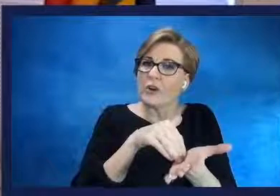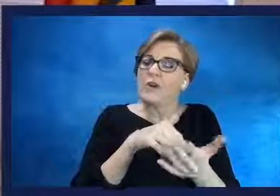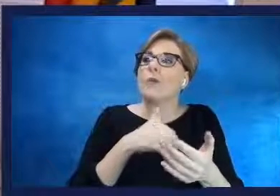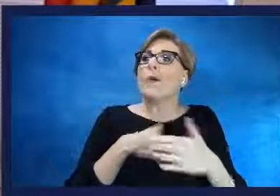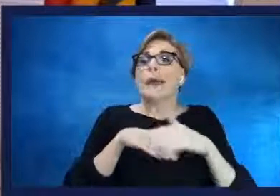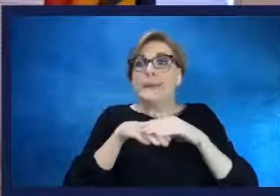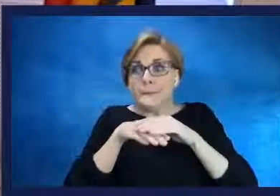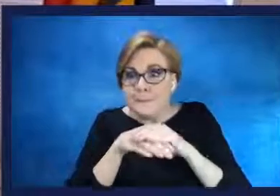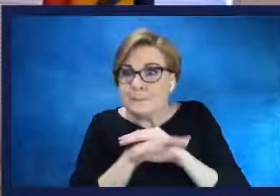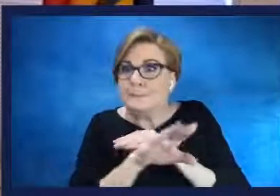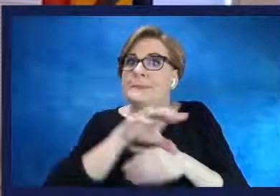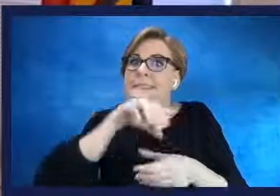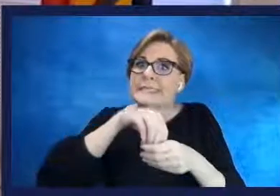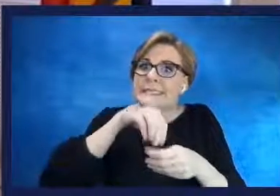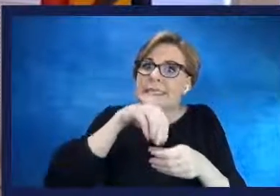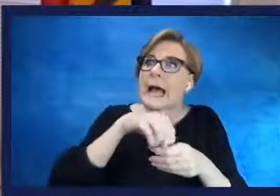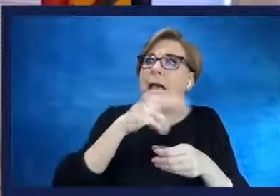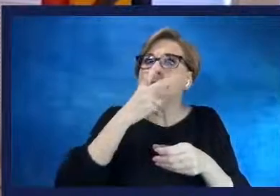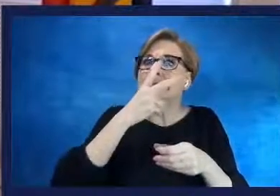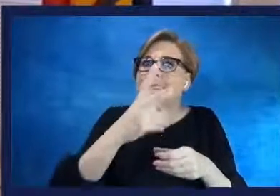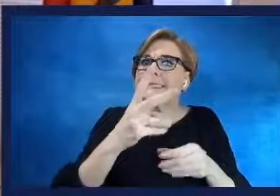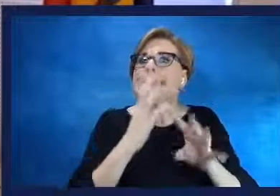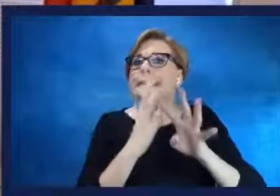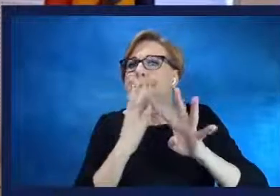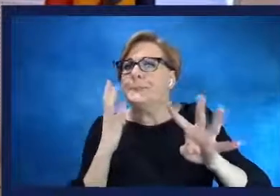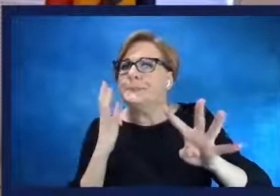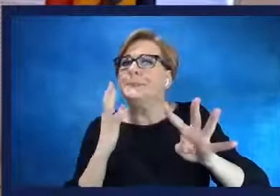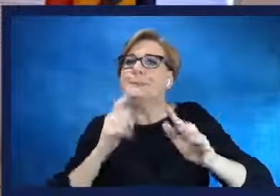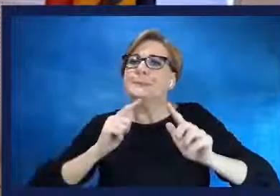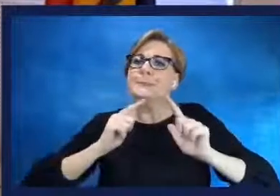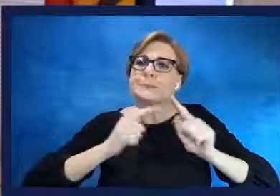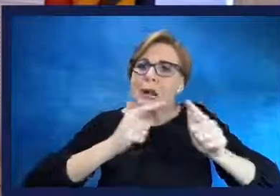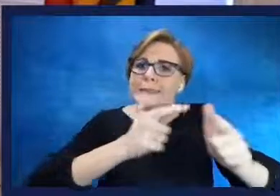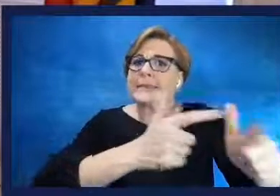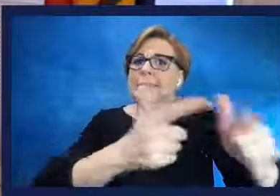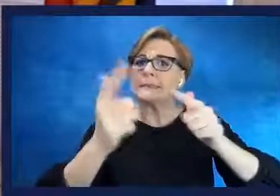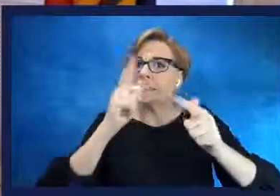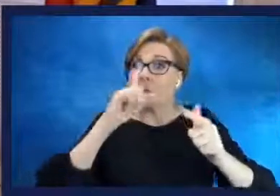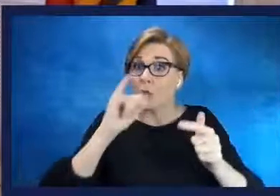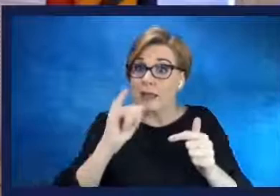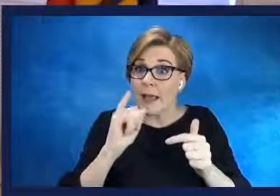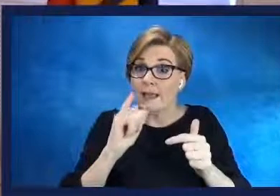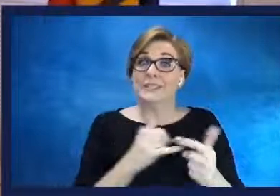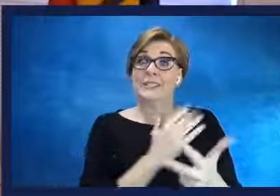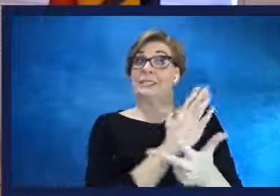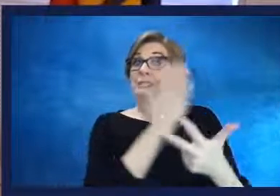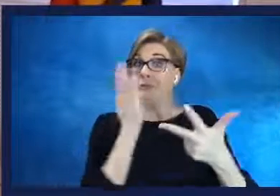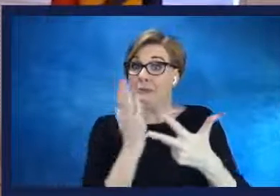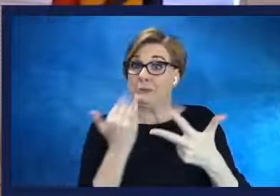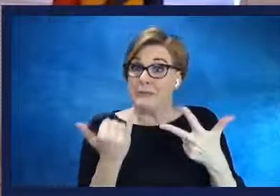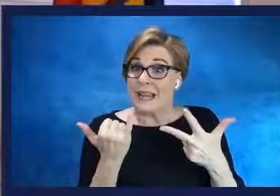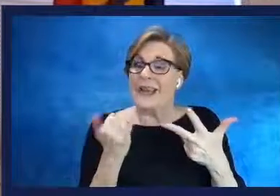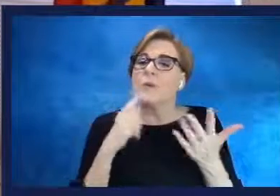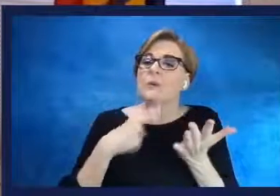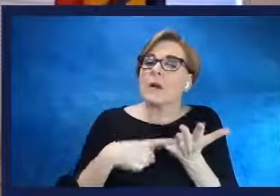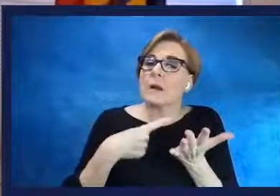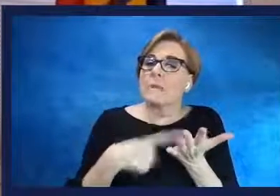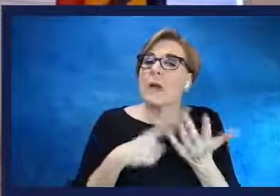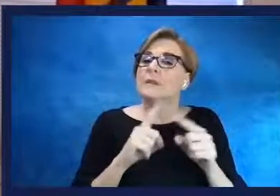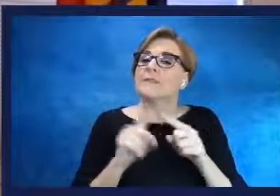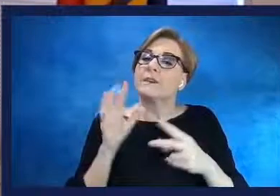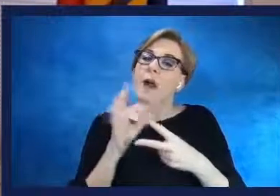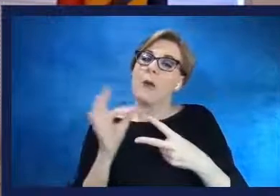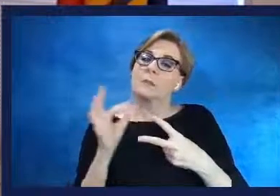can see how the in-person voting process worked. And today we're going to go and be providing details on the different options that we